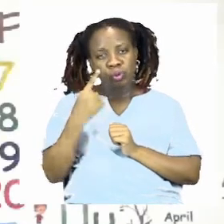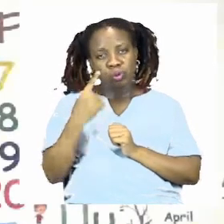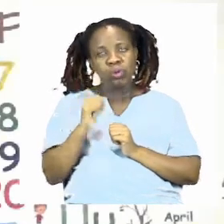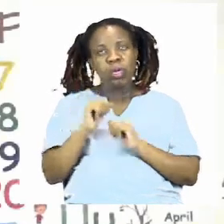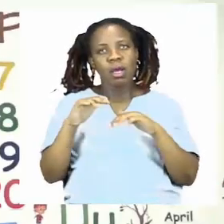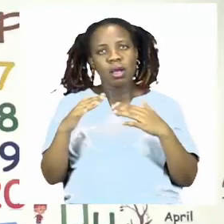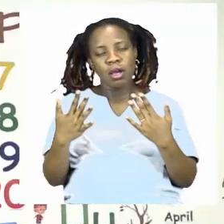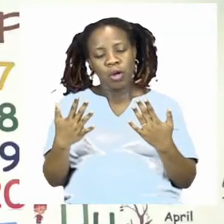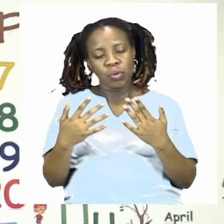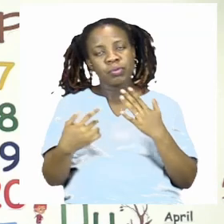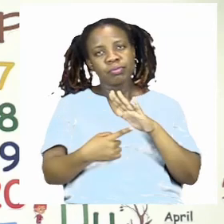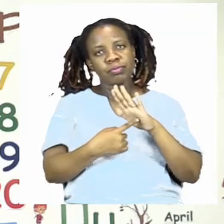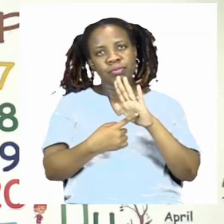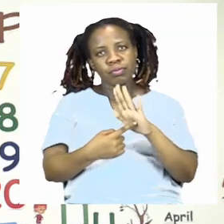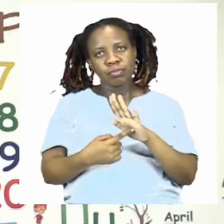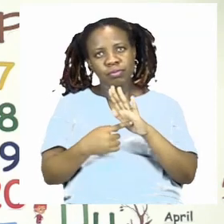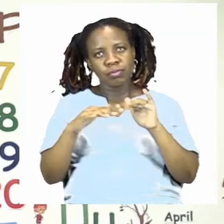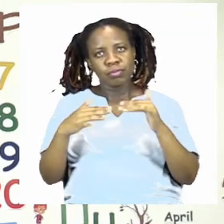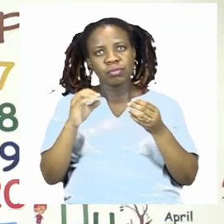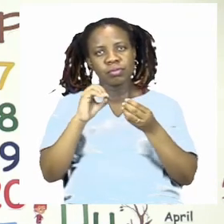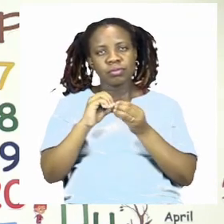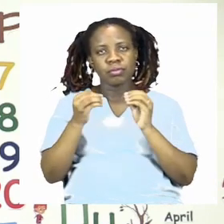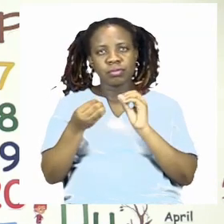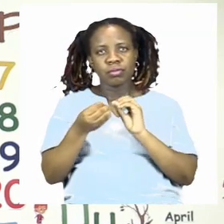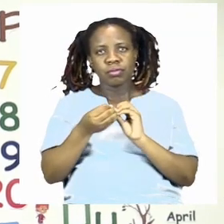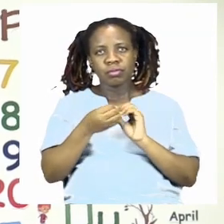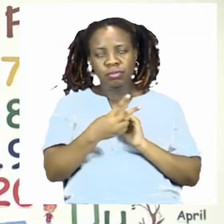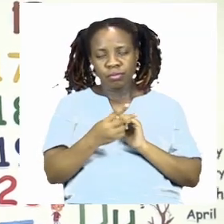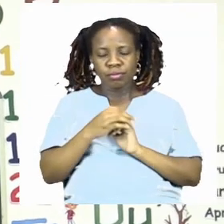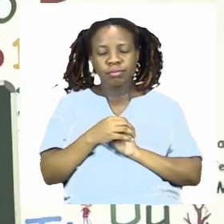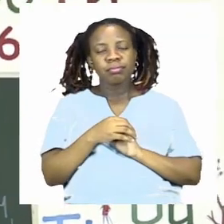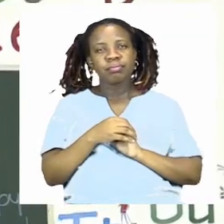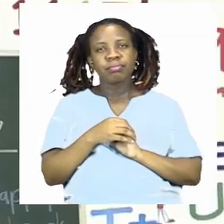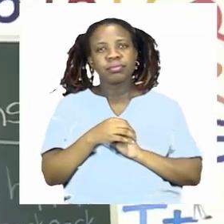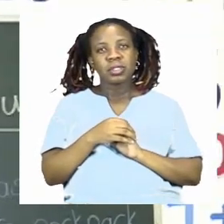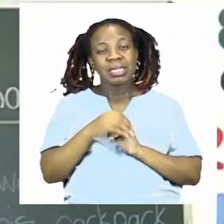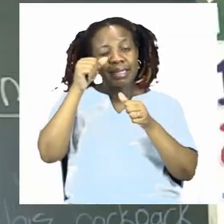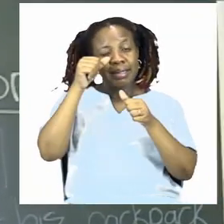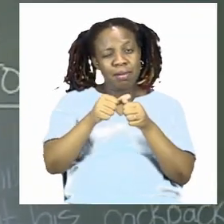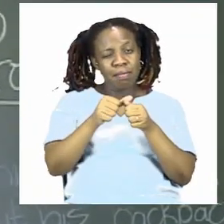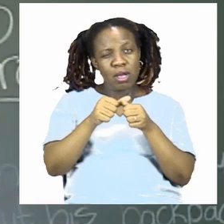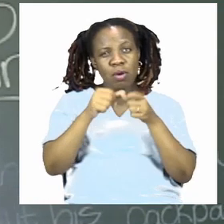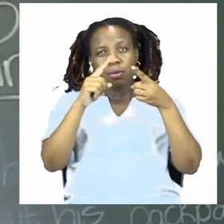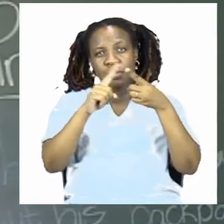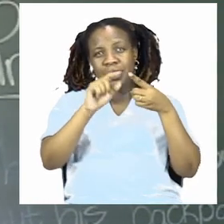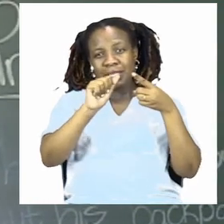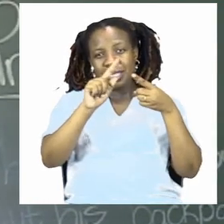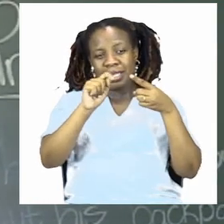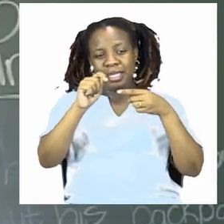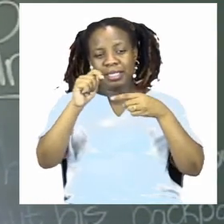see what the missing word there was. Now remember everyone, the prepositions we use are the words at,